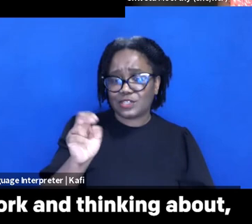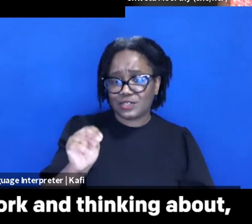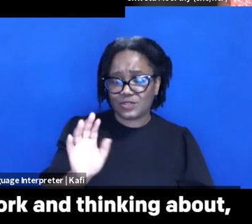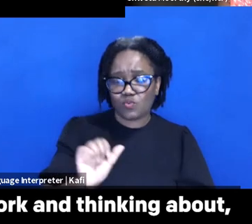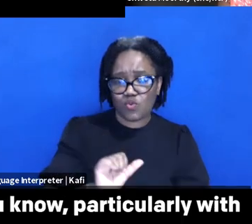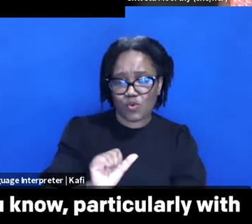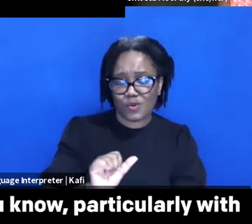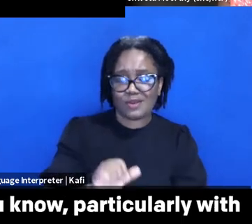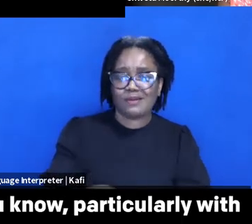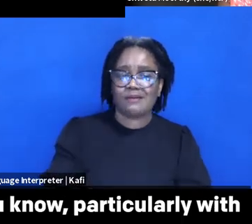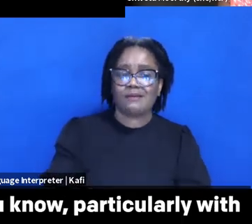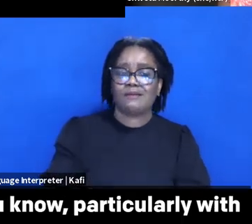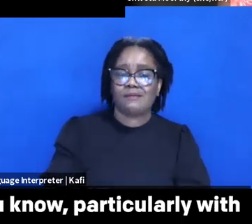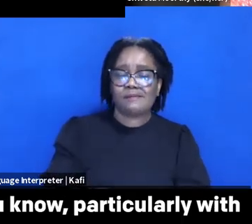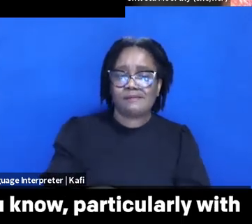about,